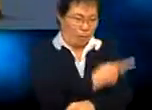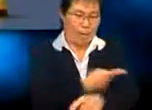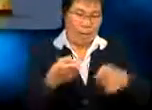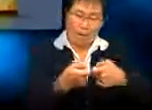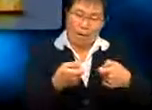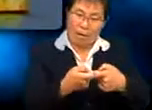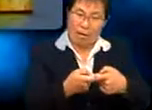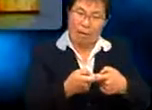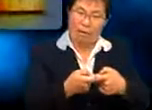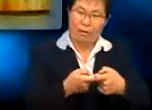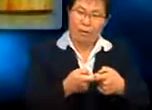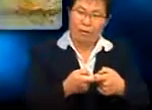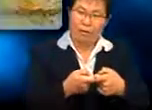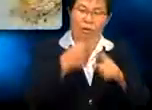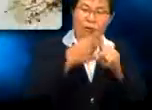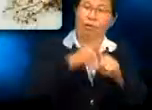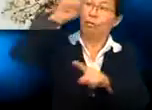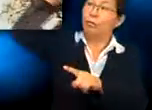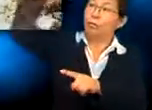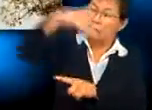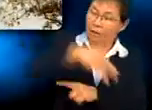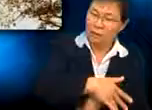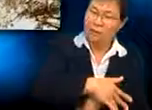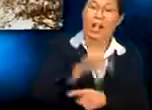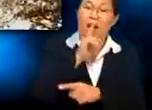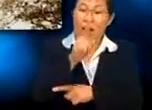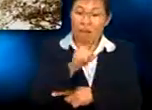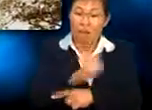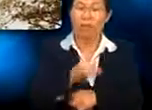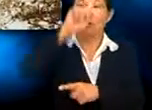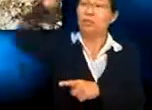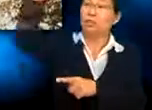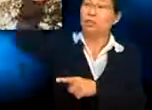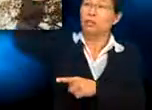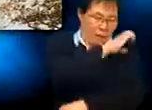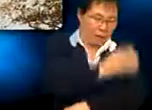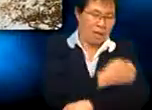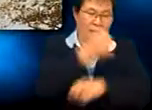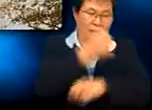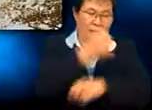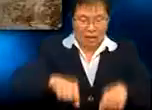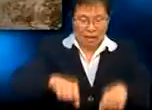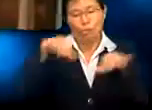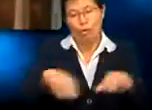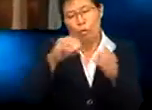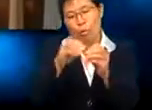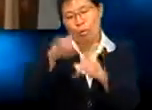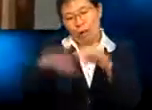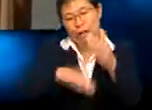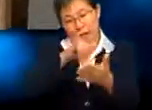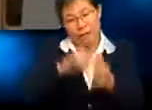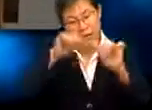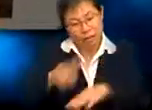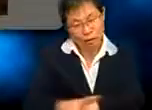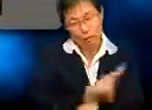by electricity generated from sunshine. Actually, solar energy can do more than that. It can